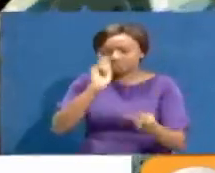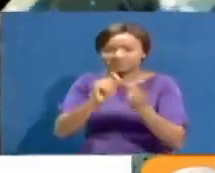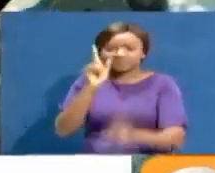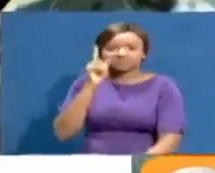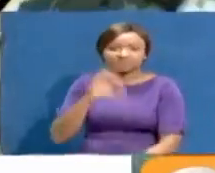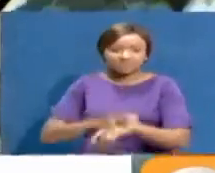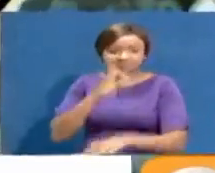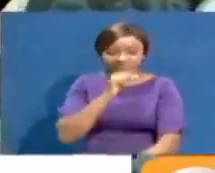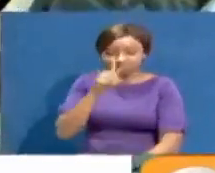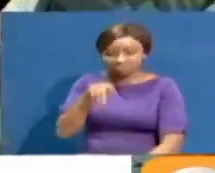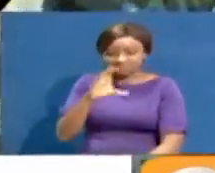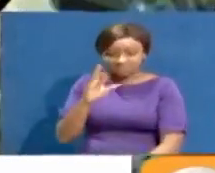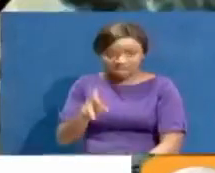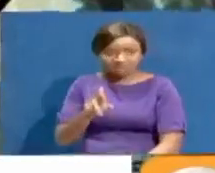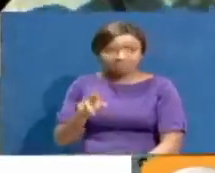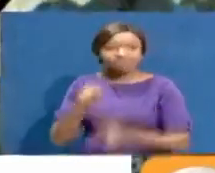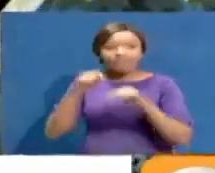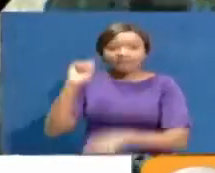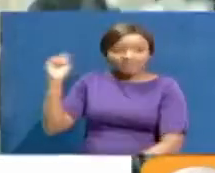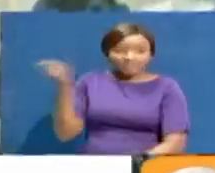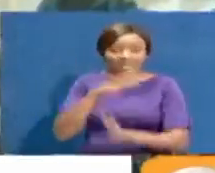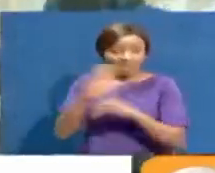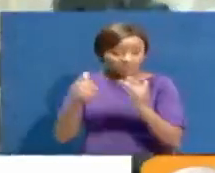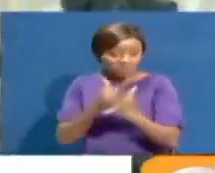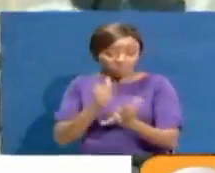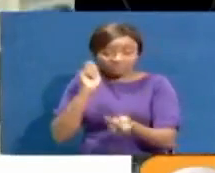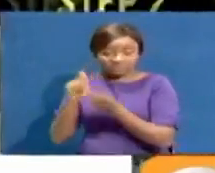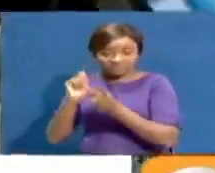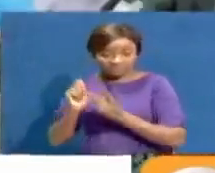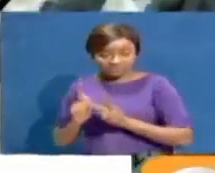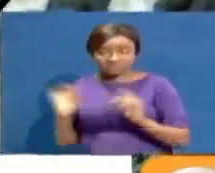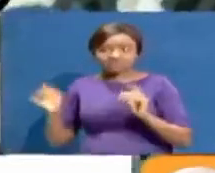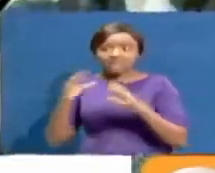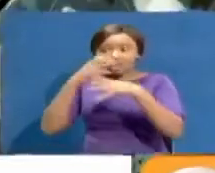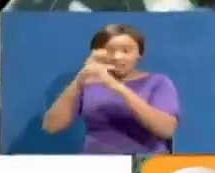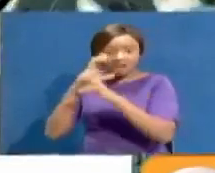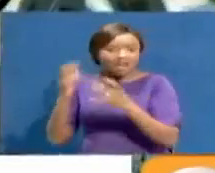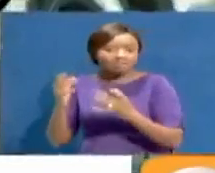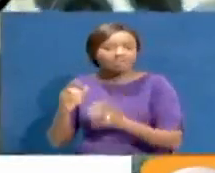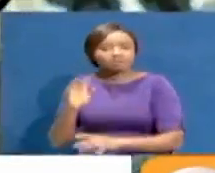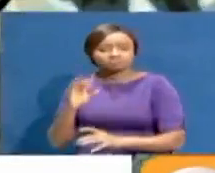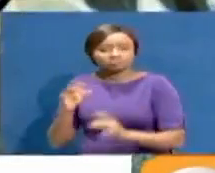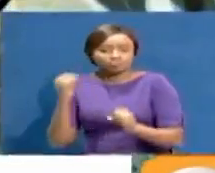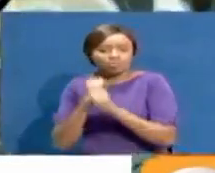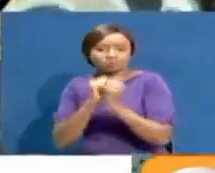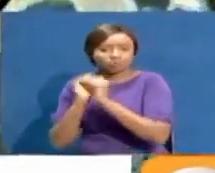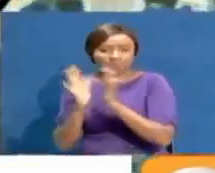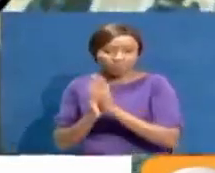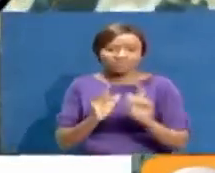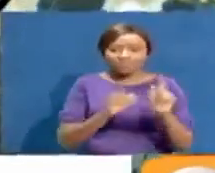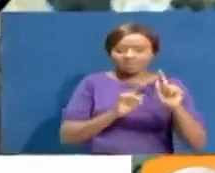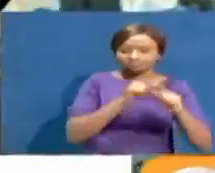PCR COVID-19 test. In Kenya, all authorized PCR COVID-19 testing laboratories have been linked to the Trusted